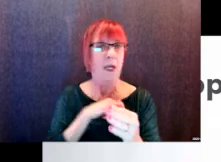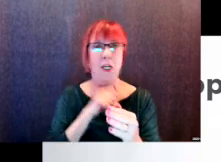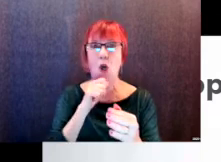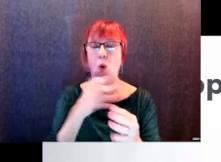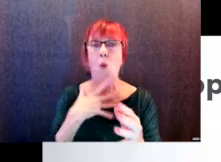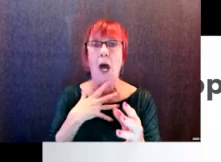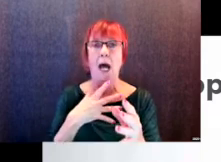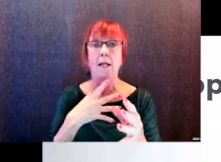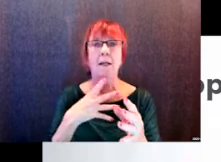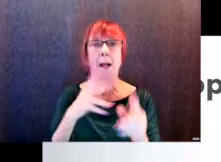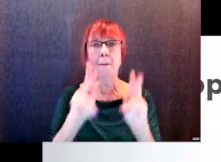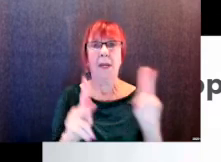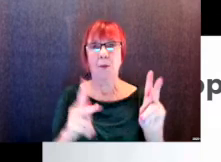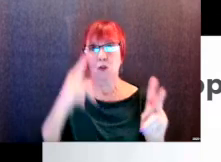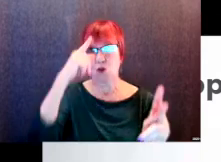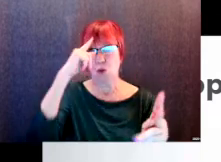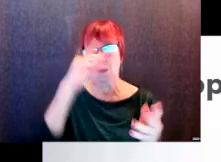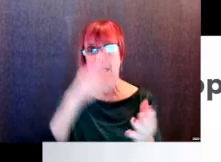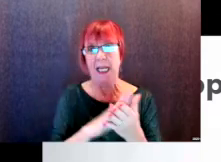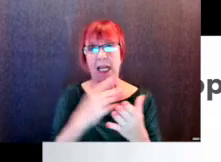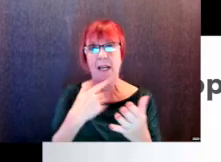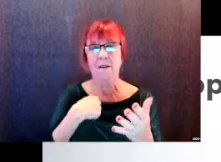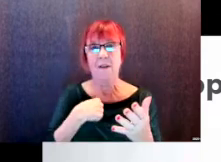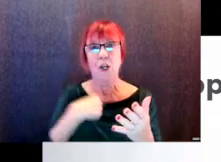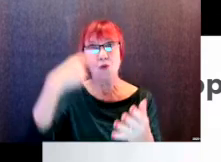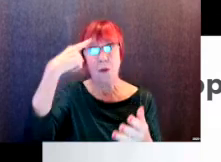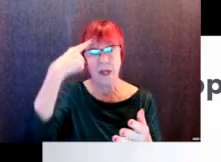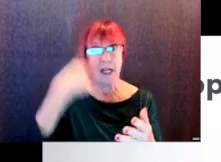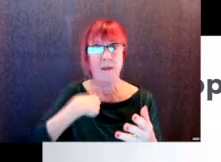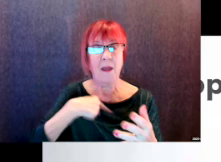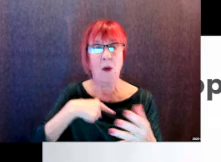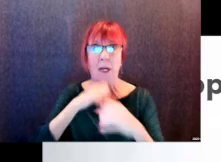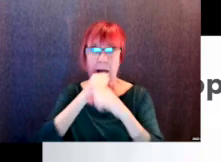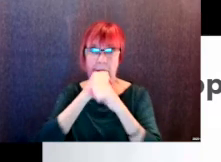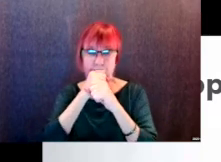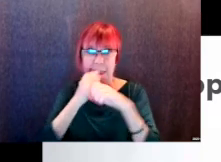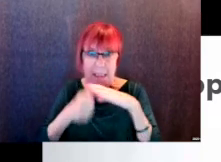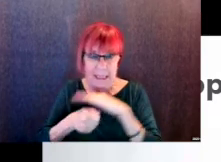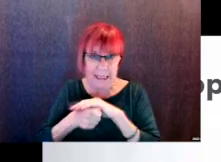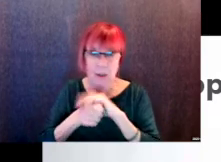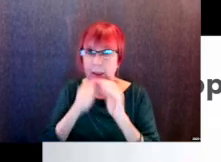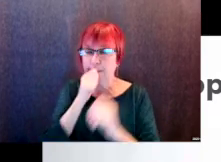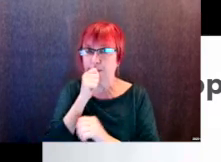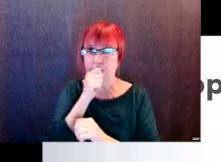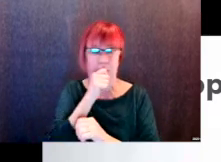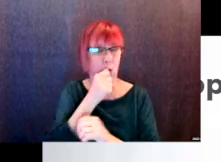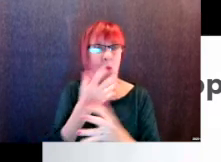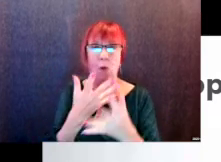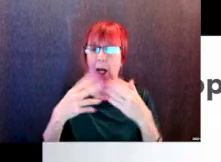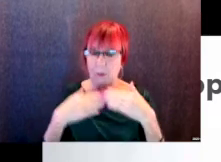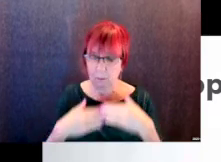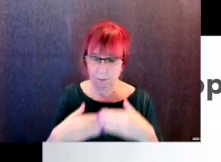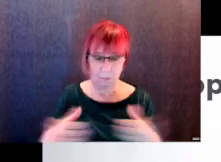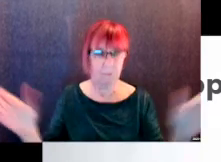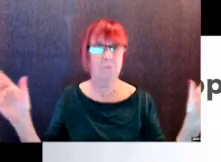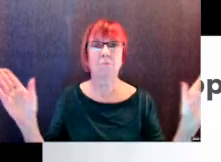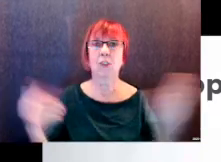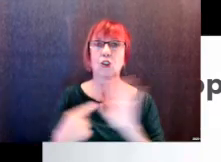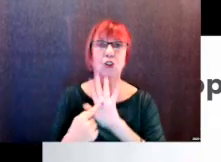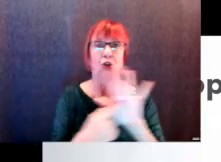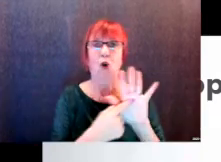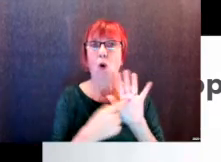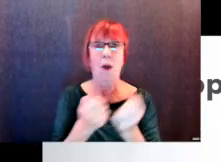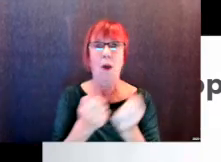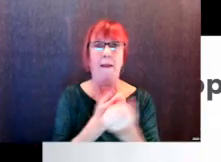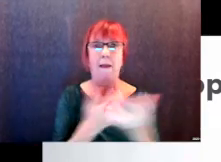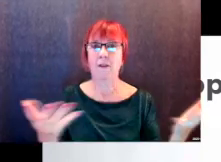remove it. Or you might want to answer other. And if you answer other, or really any of the answer choices,